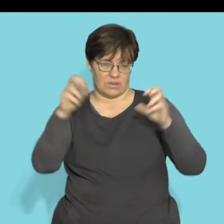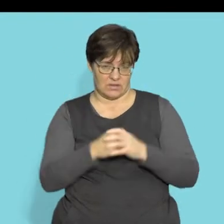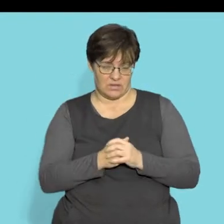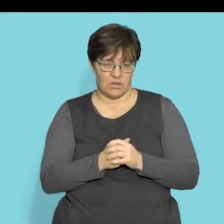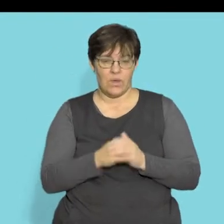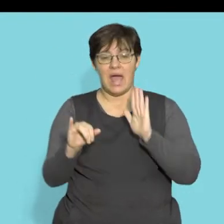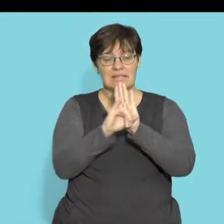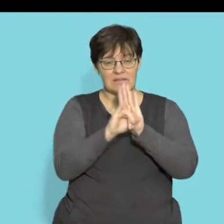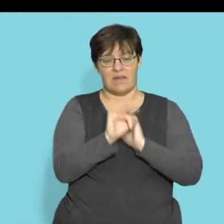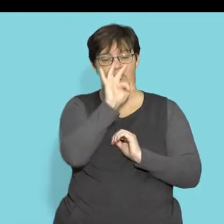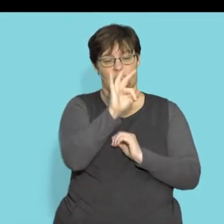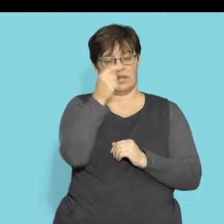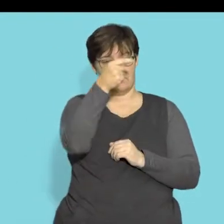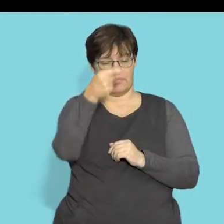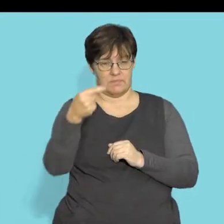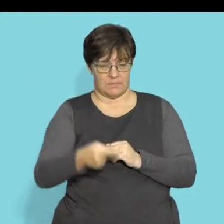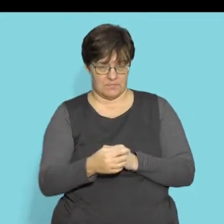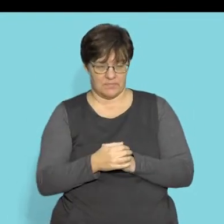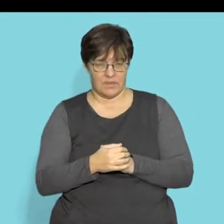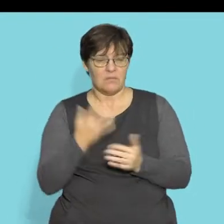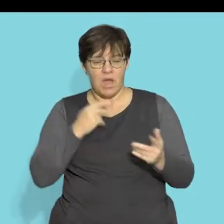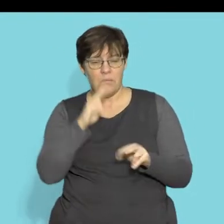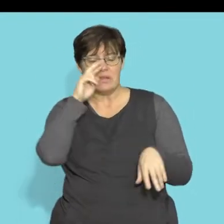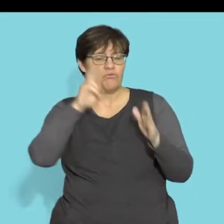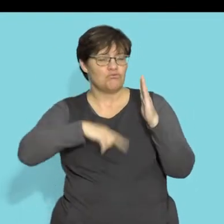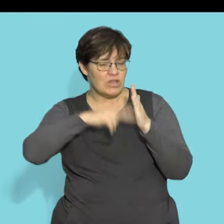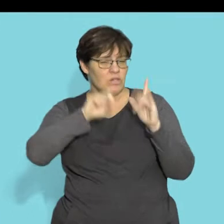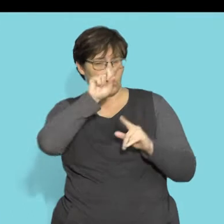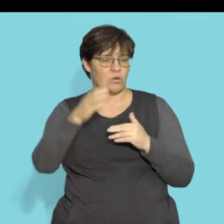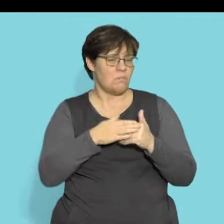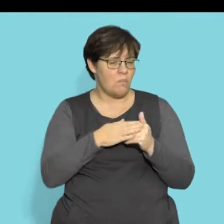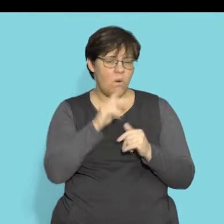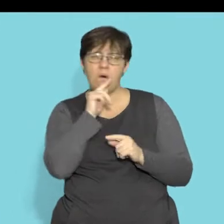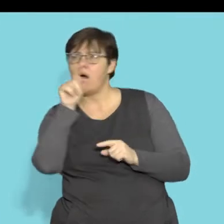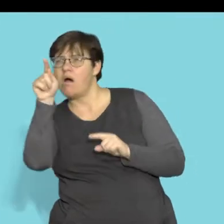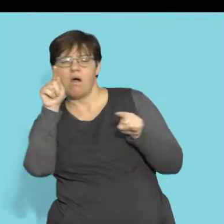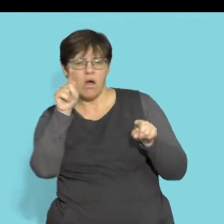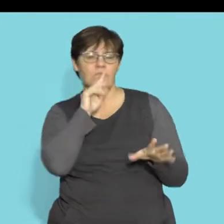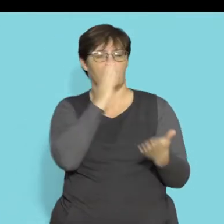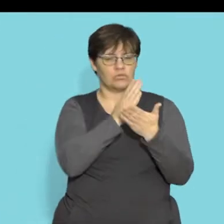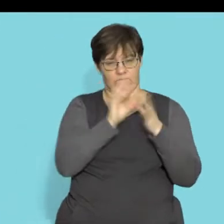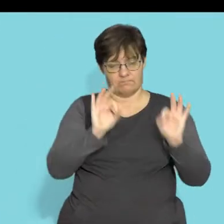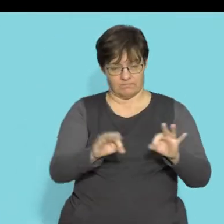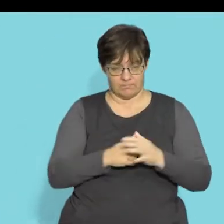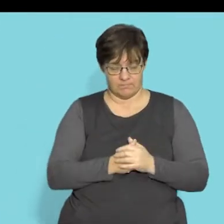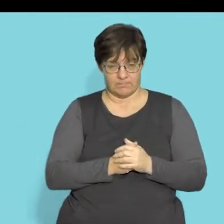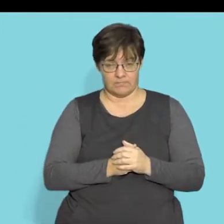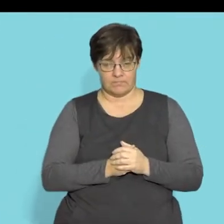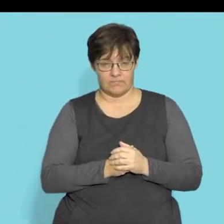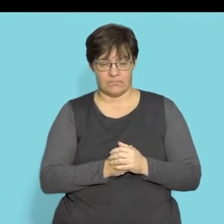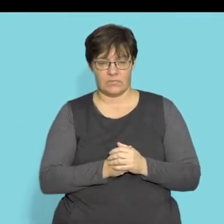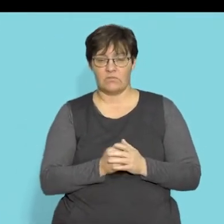we identified 3 aspects. You may need to read the question once more to enable you to do this. And as I